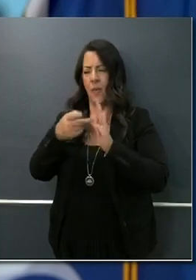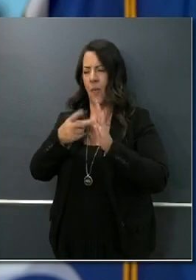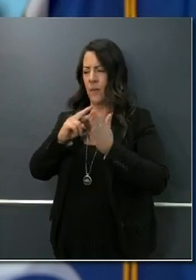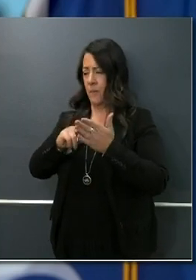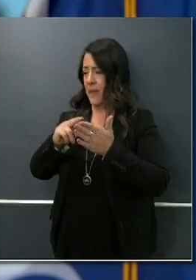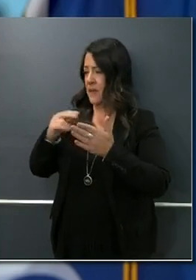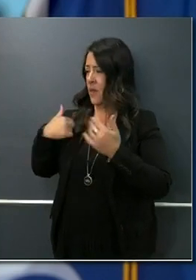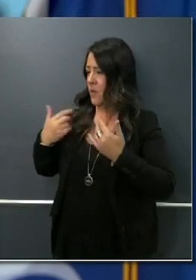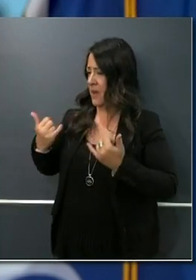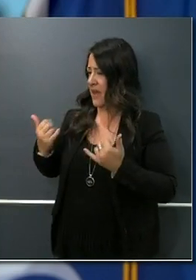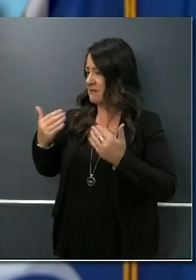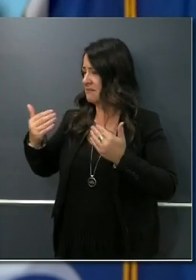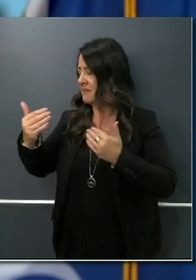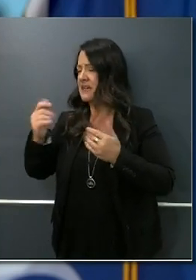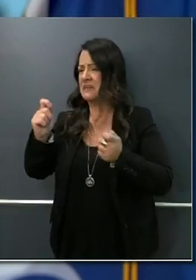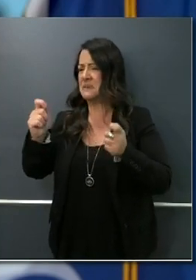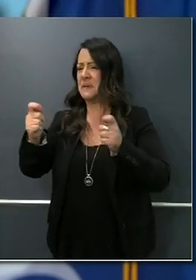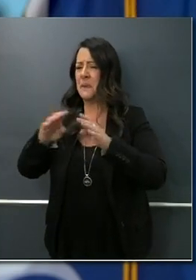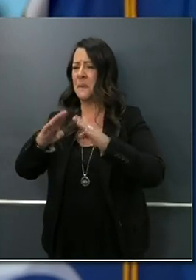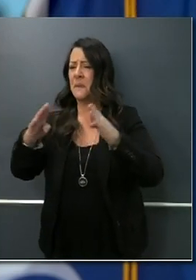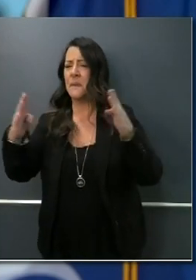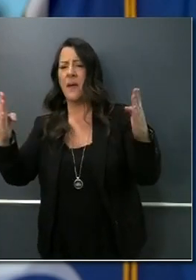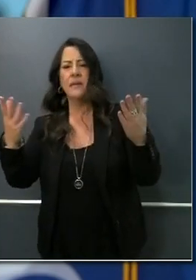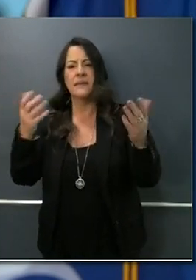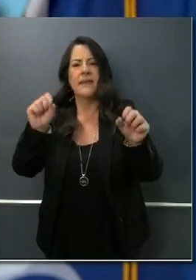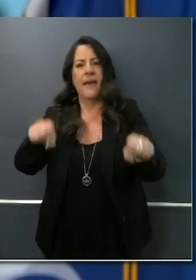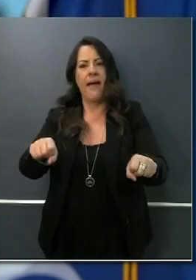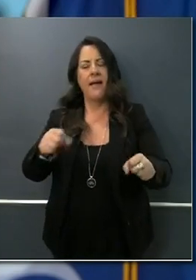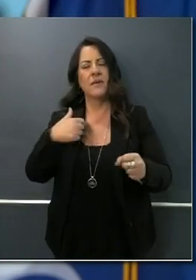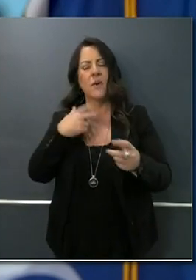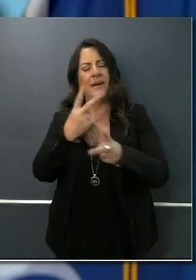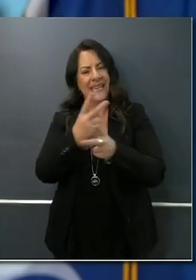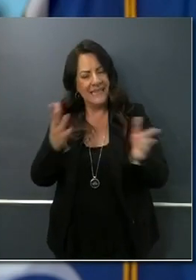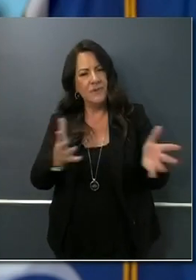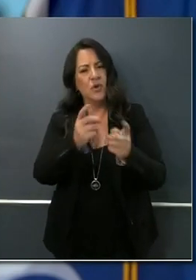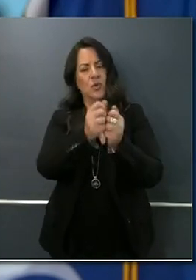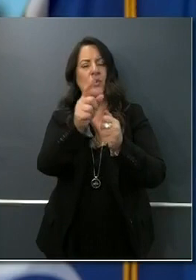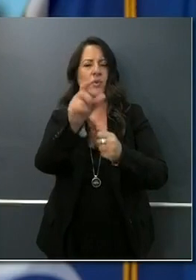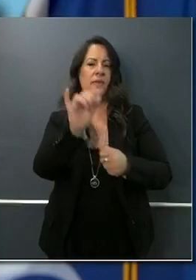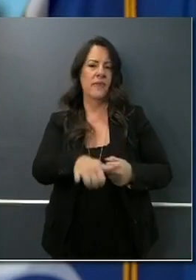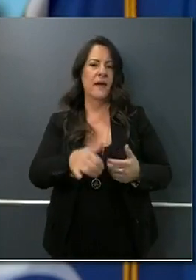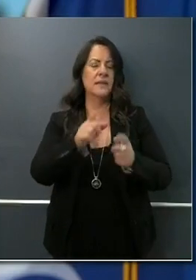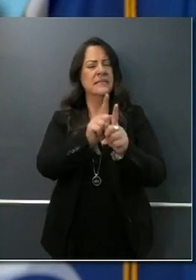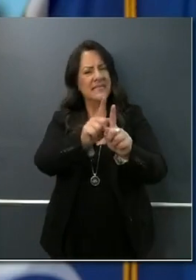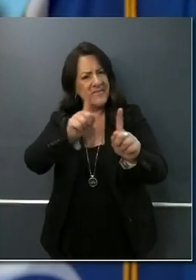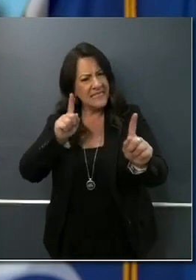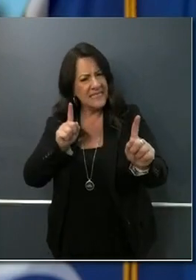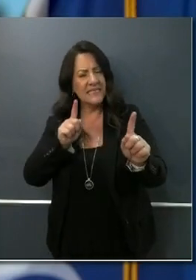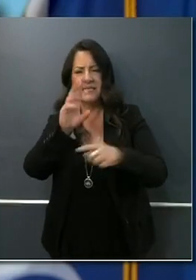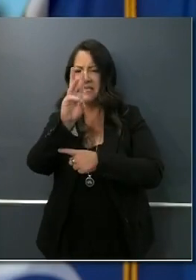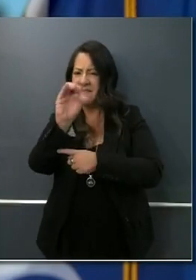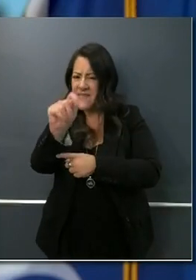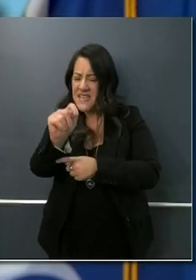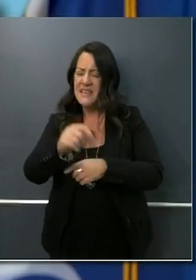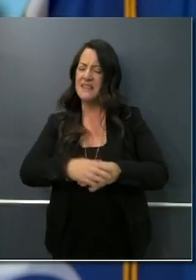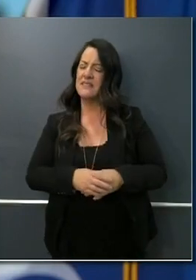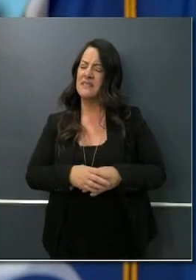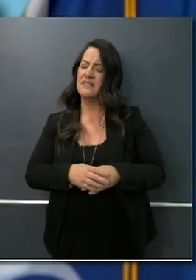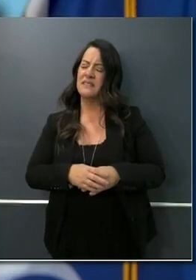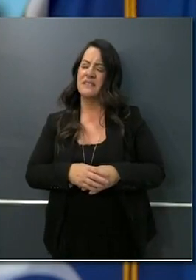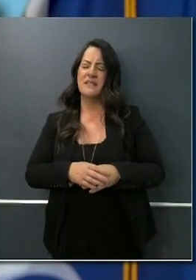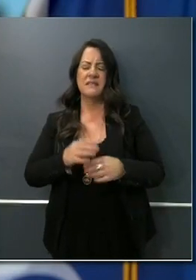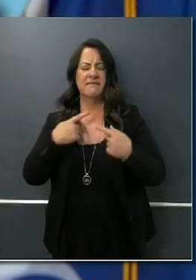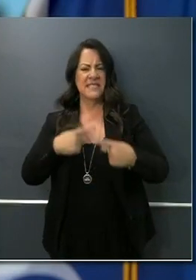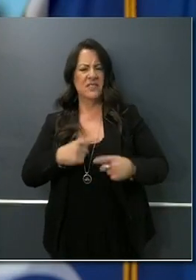continue in that spirit and advance in that space, 6 feet apart minimum, practicing social distancing,